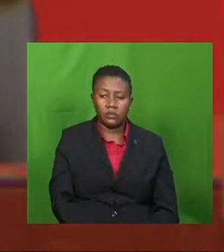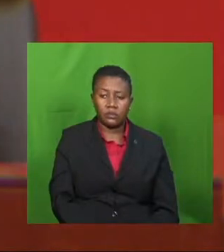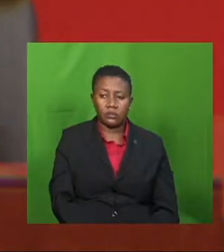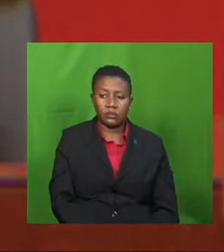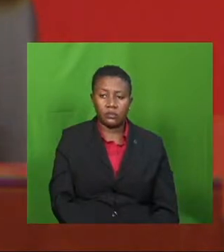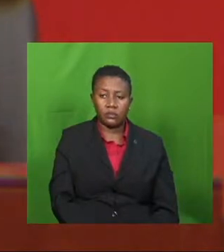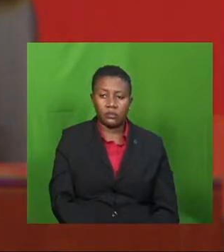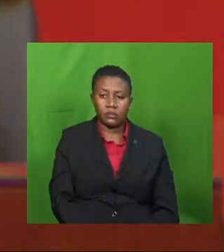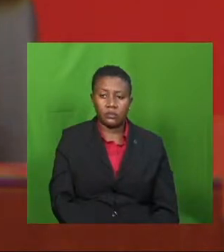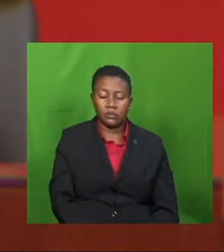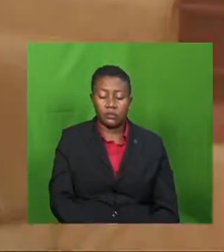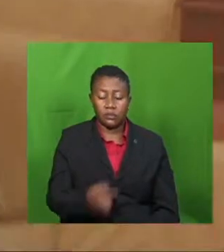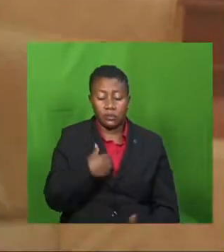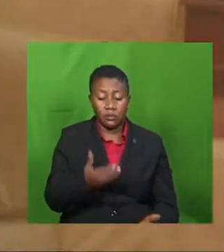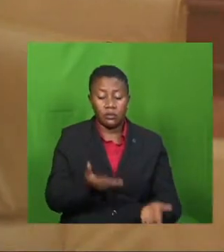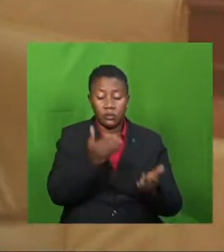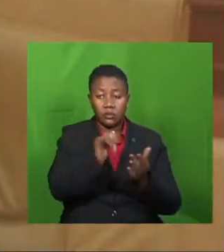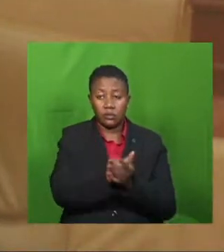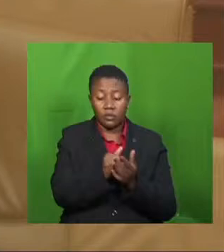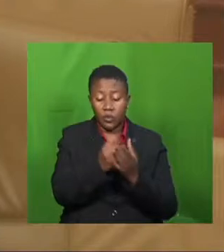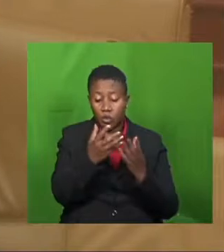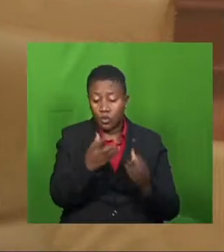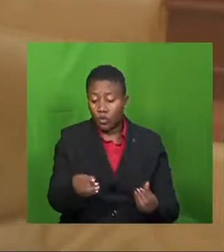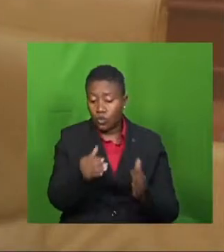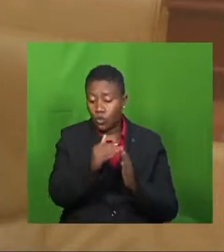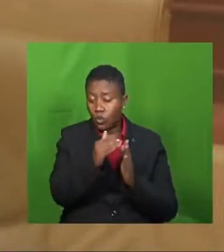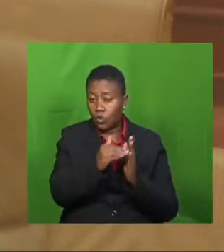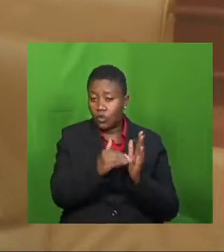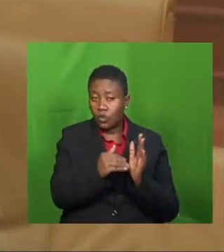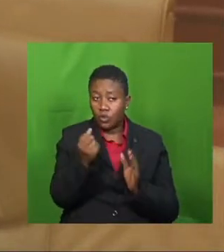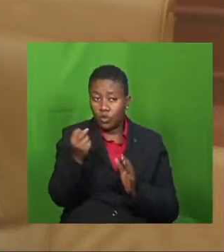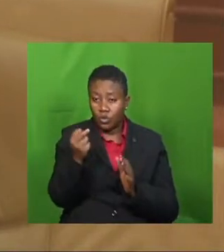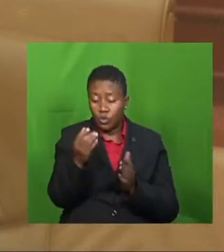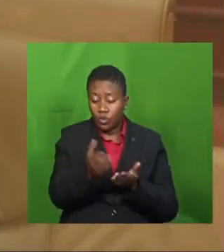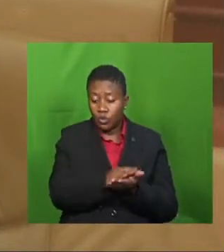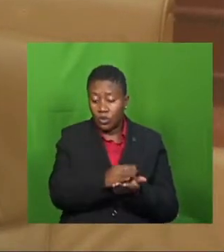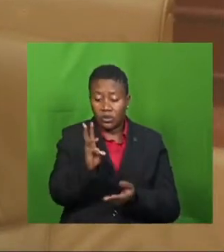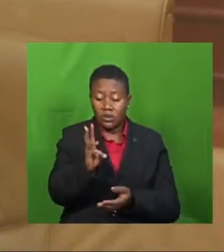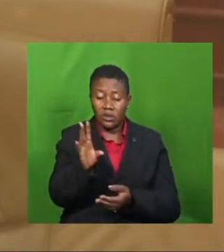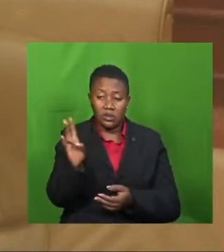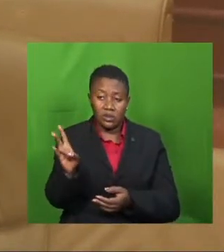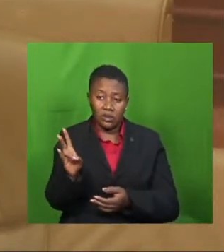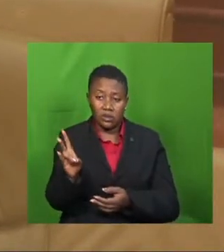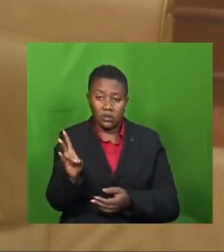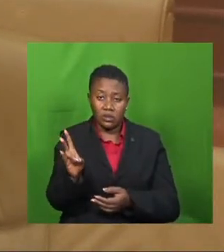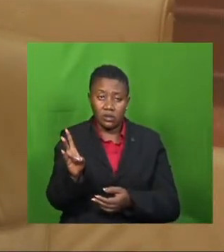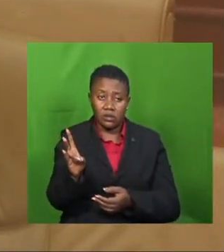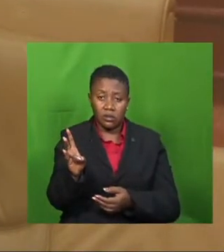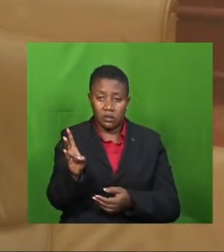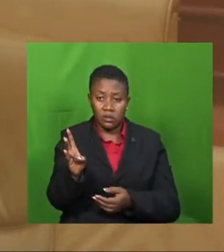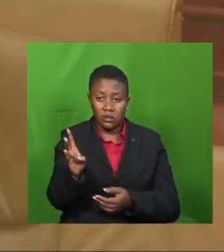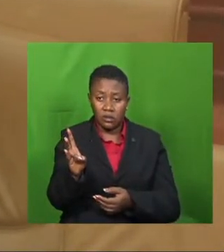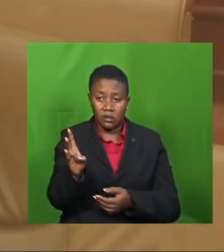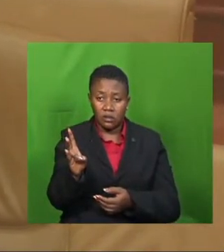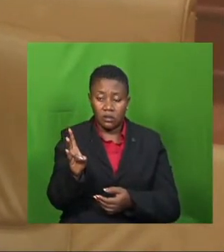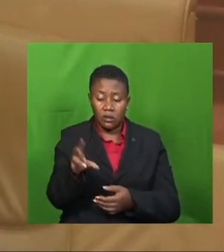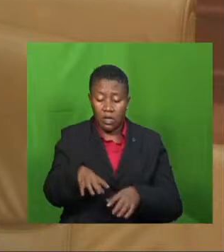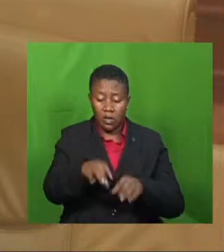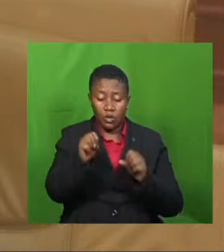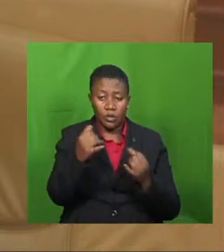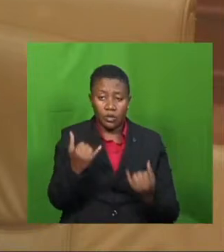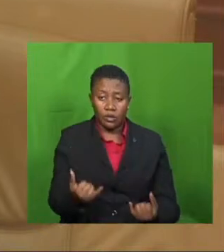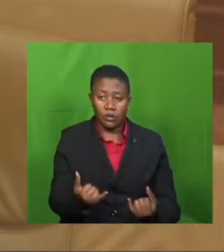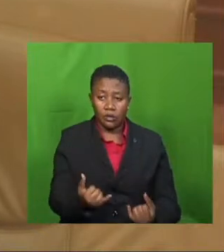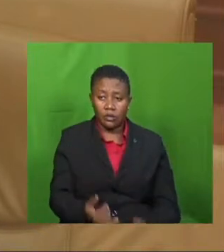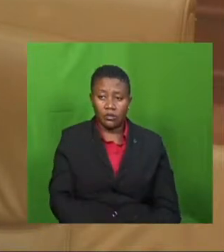Mr. Speaker, I beg to move that the resolution captured as item 12 on pages 6 and 7 of today's order paper be adopted now. I